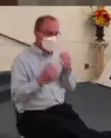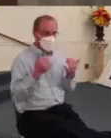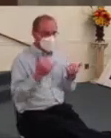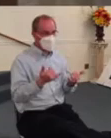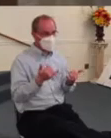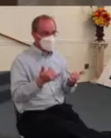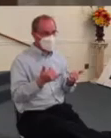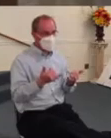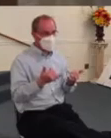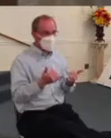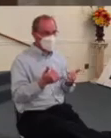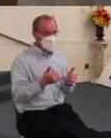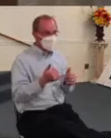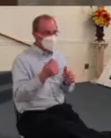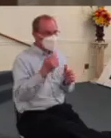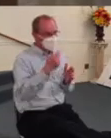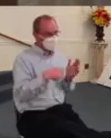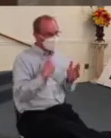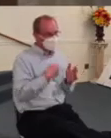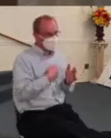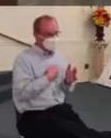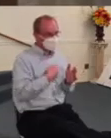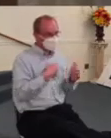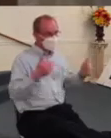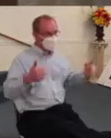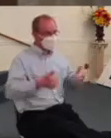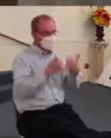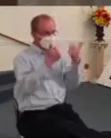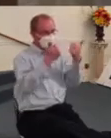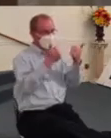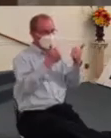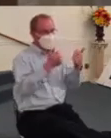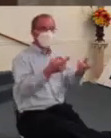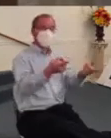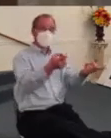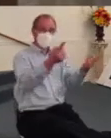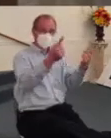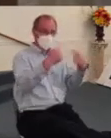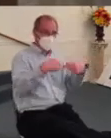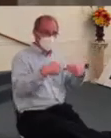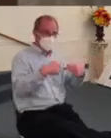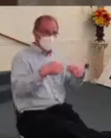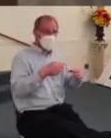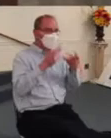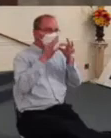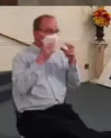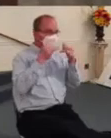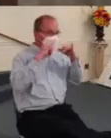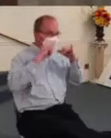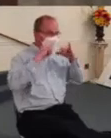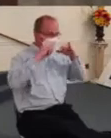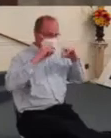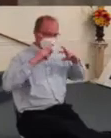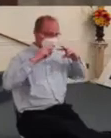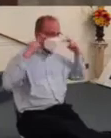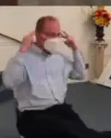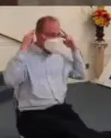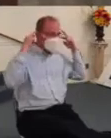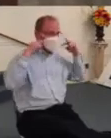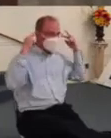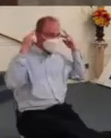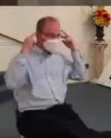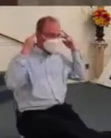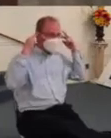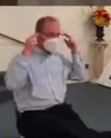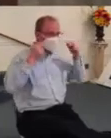of coming out, wearing a mask, being a little bit concerned about being with others